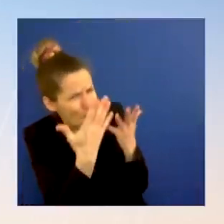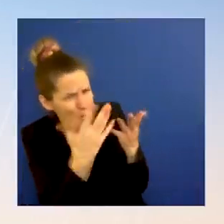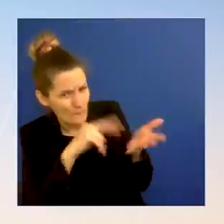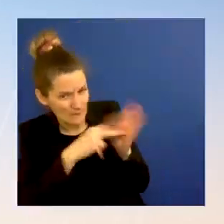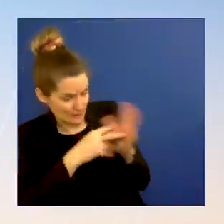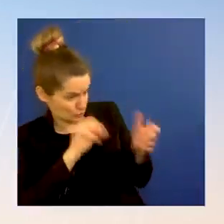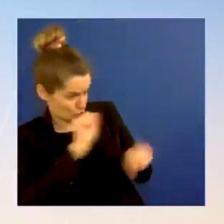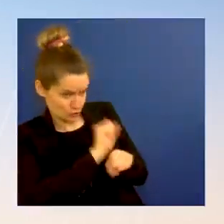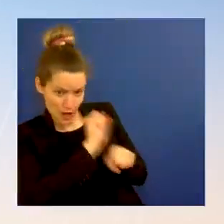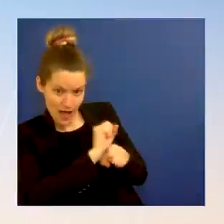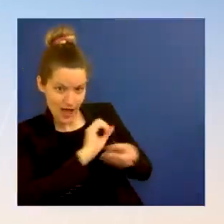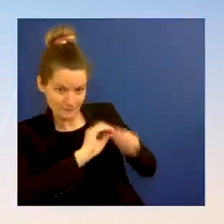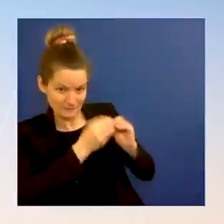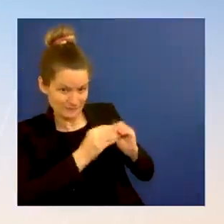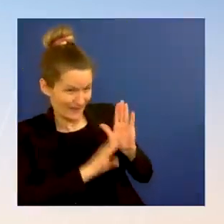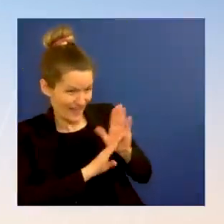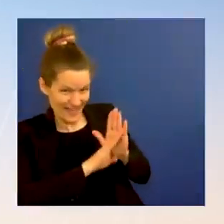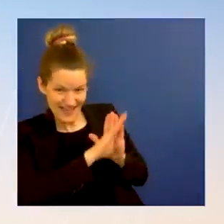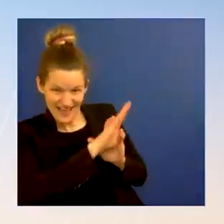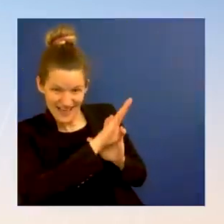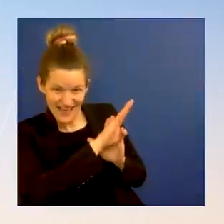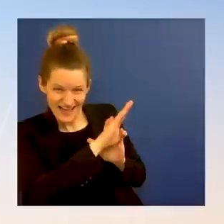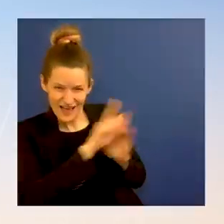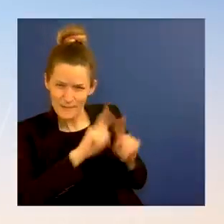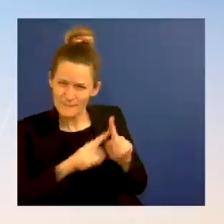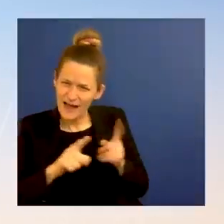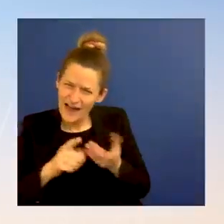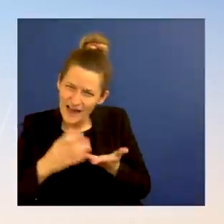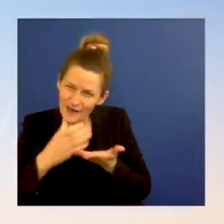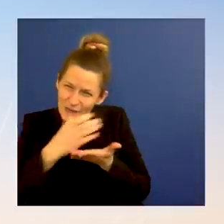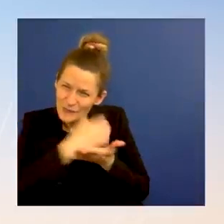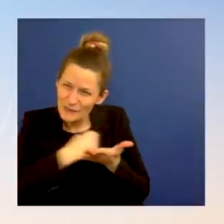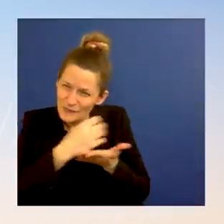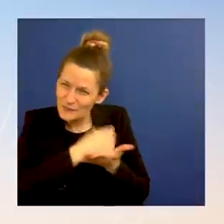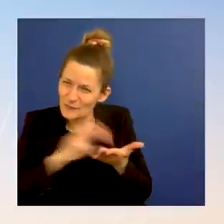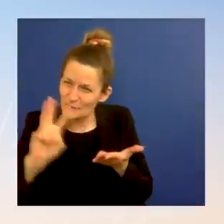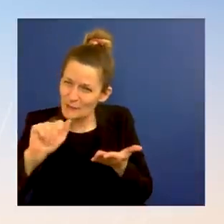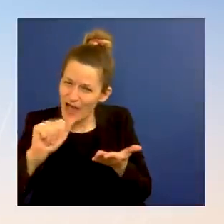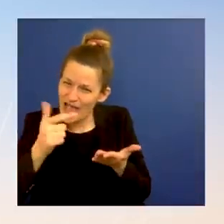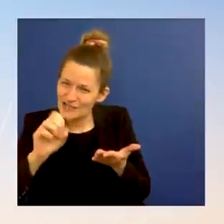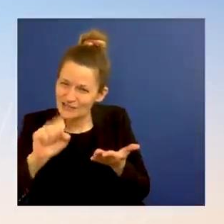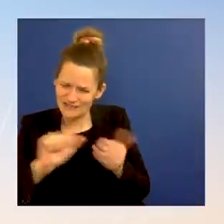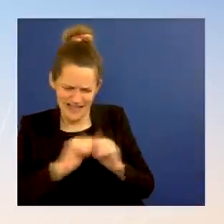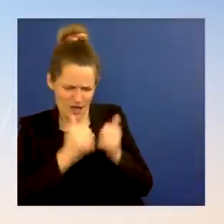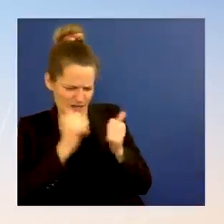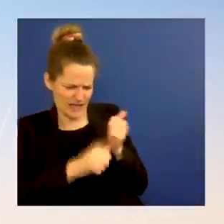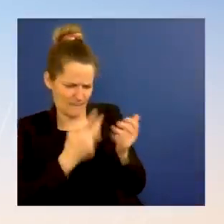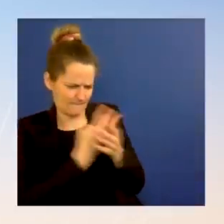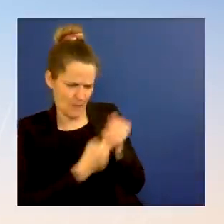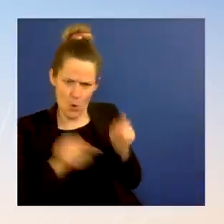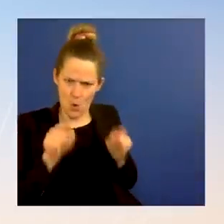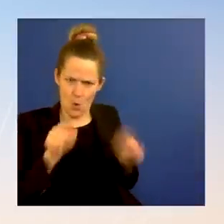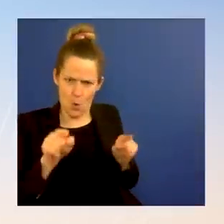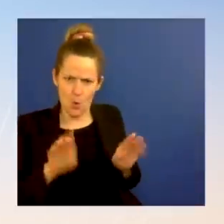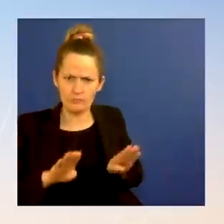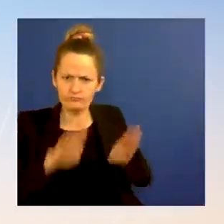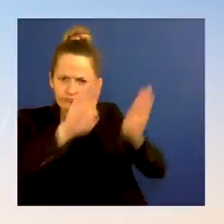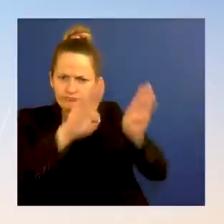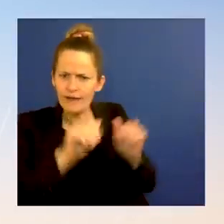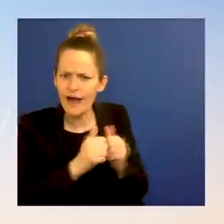How can you get wages to keep pace with the actual job numbers themselves? So from month to month, data can be volatile. And